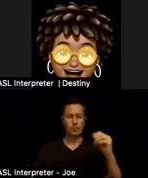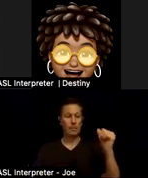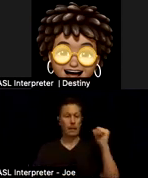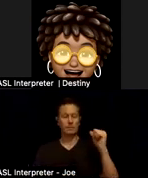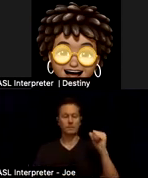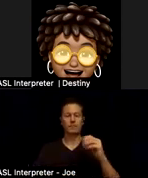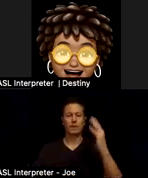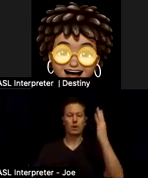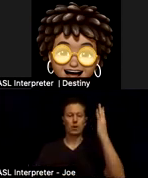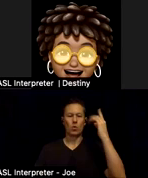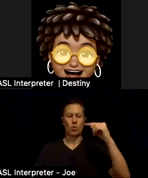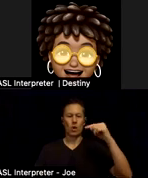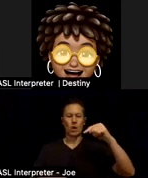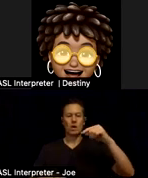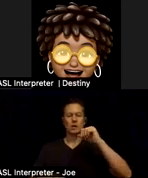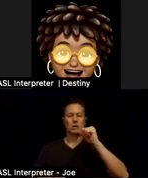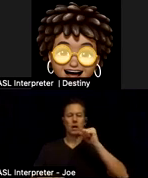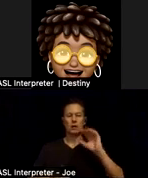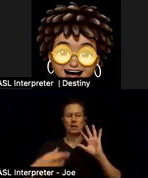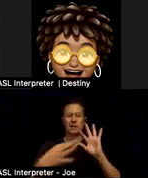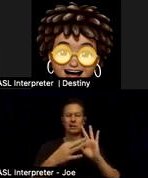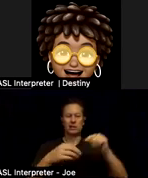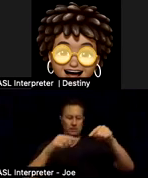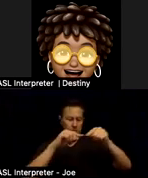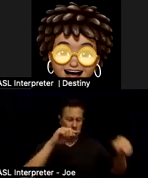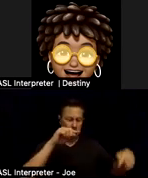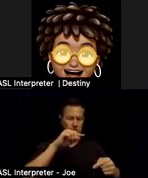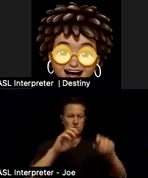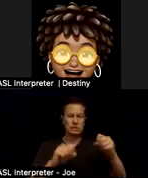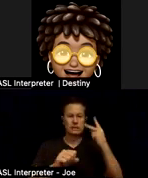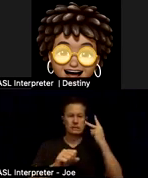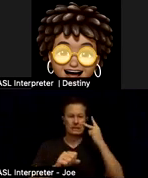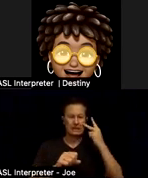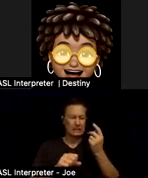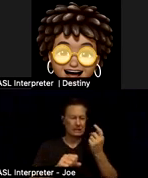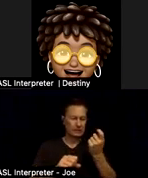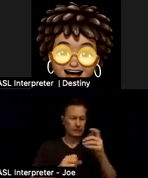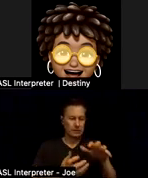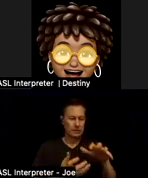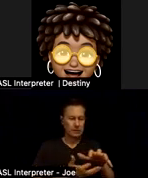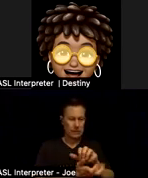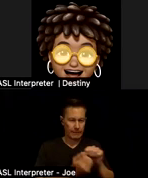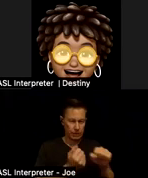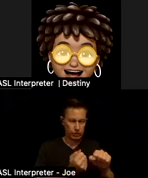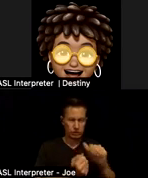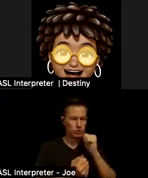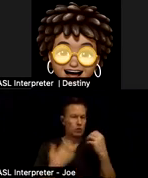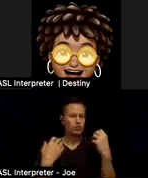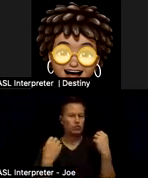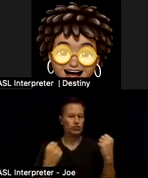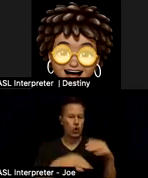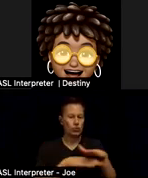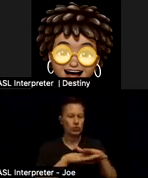these straps, to right here. You can see this is already damaged a little bit. This is not the strong surface to attach these straps to.